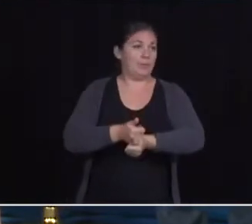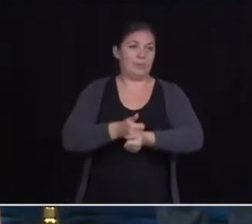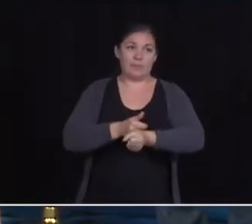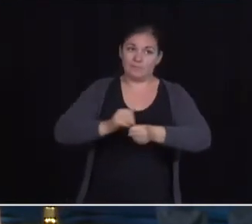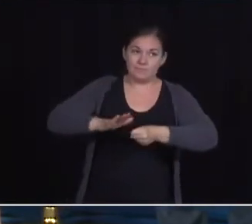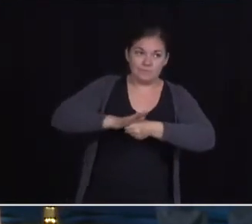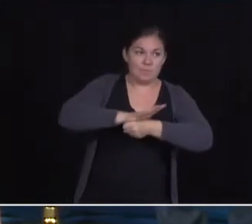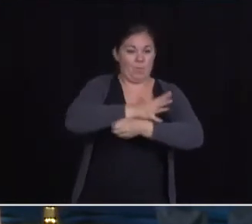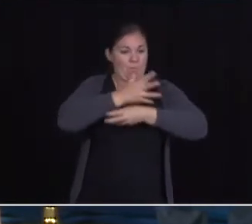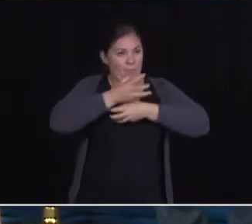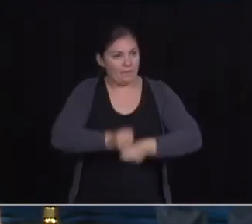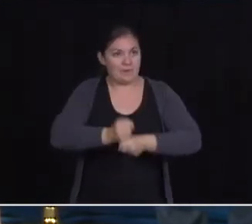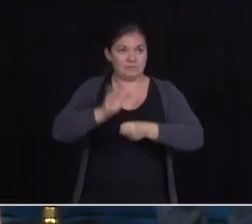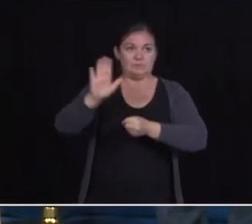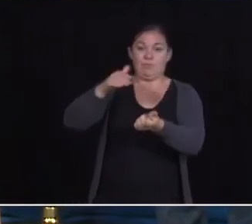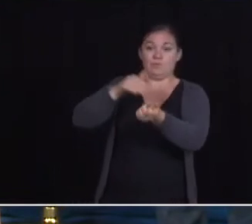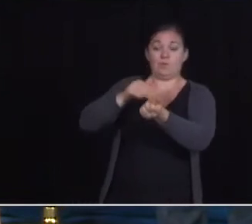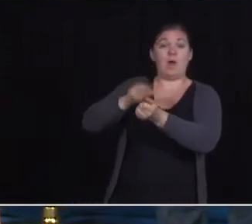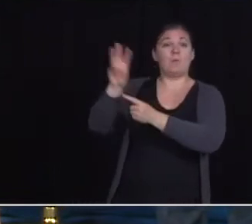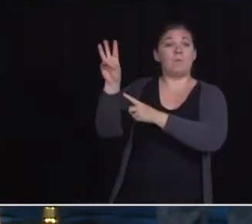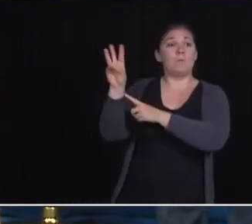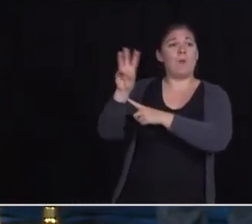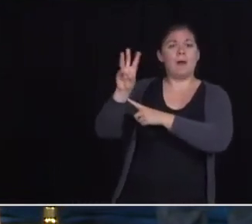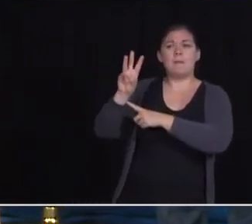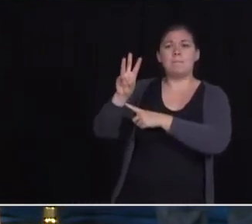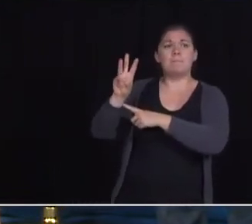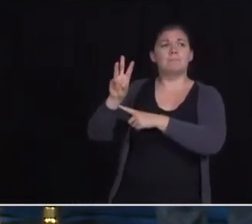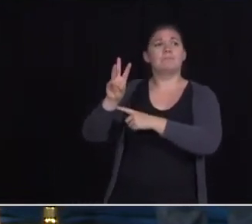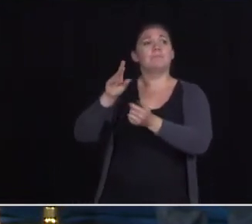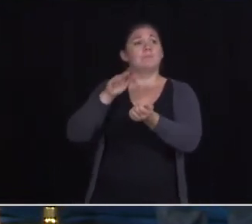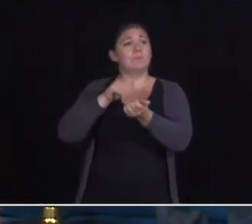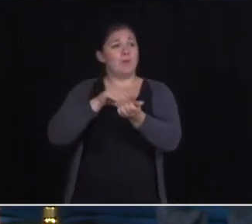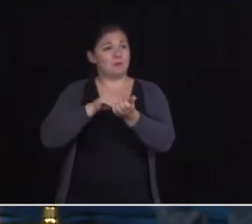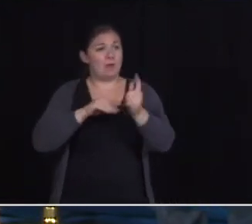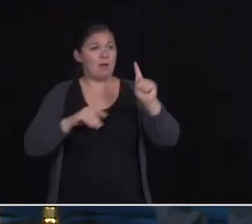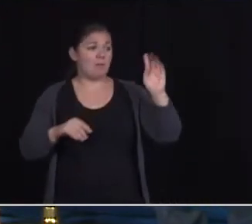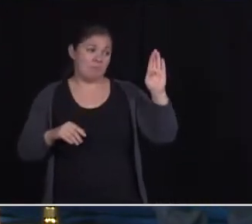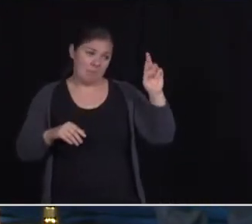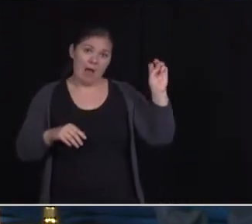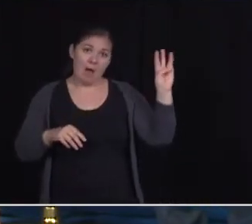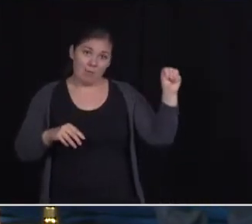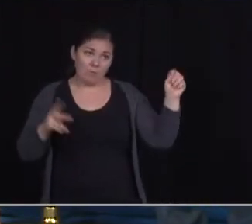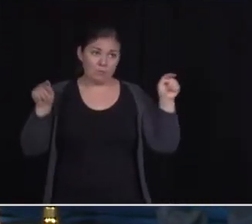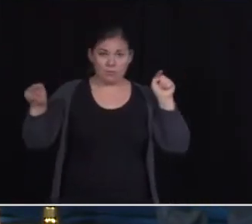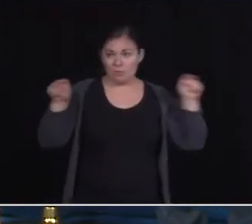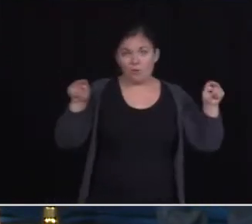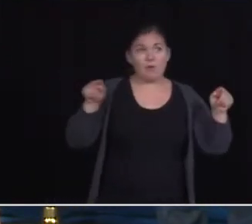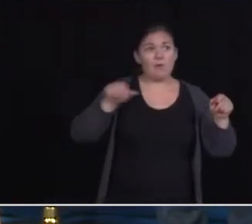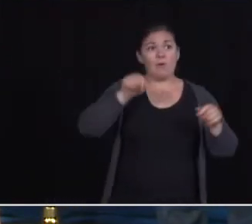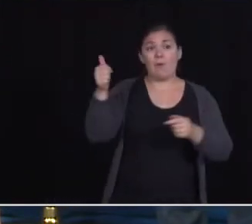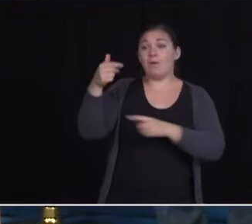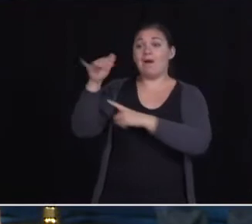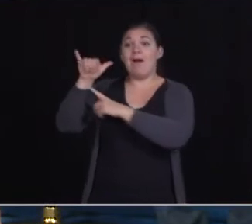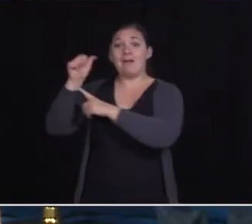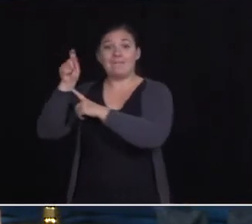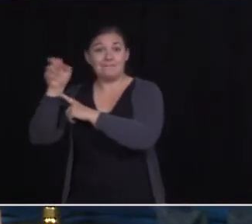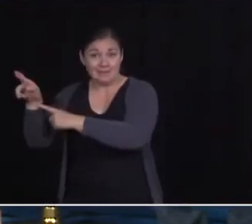Brown, Dr. Yaffe, Dr. Heyer. There's a whole team, and I've always said this. It's not per se